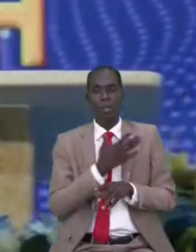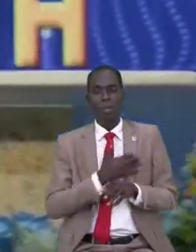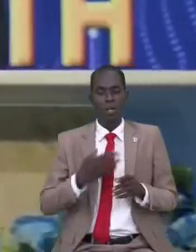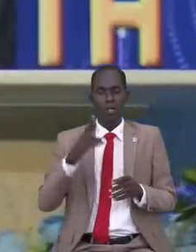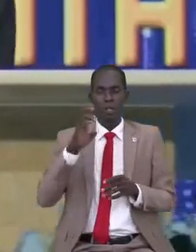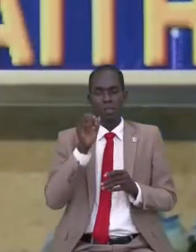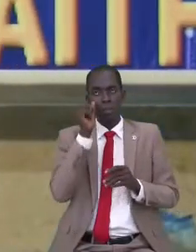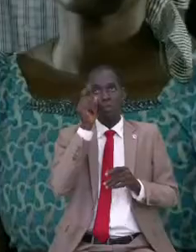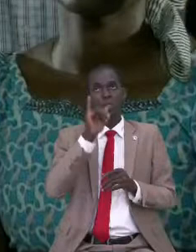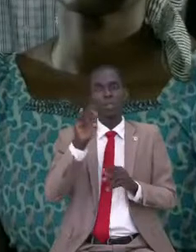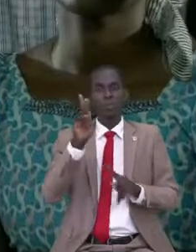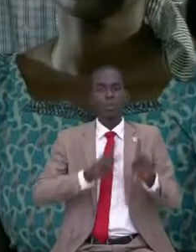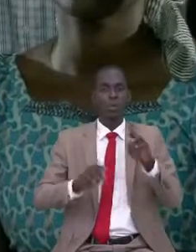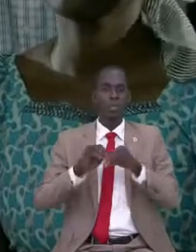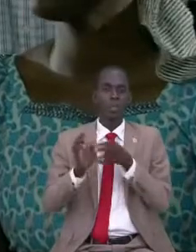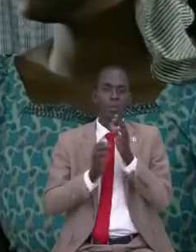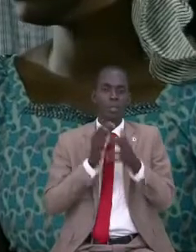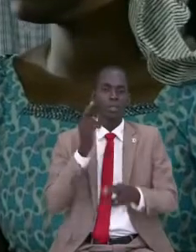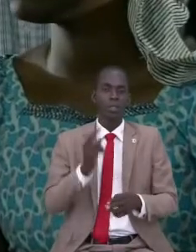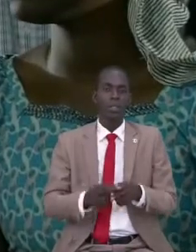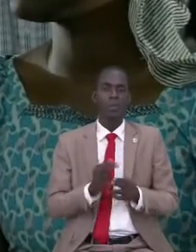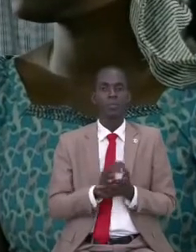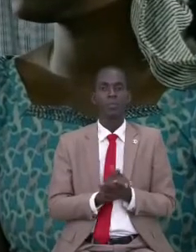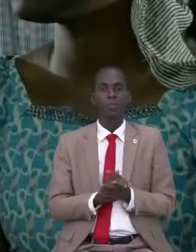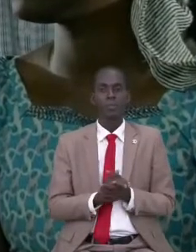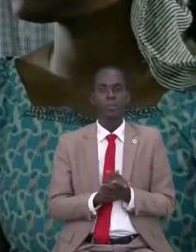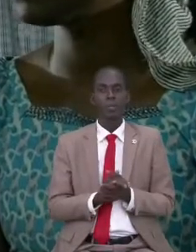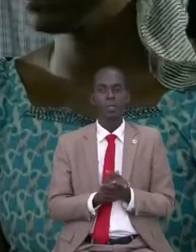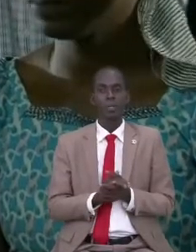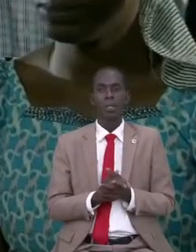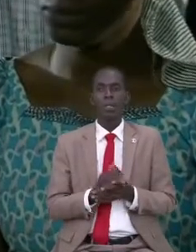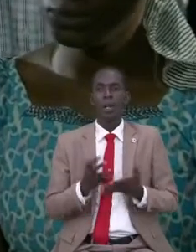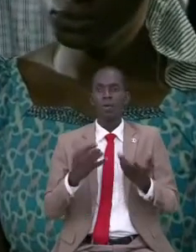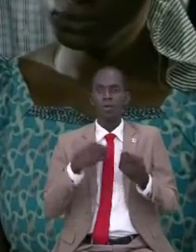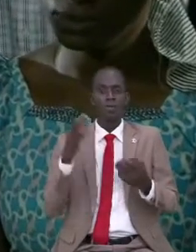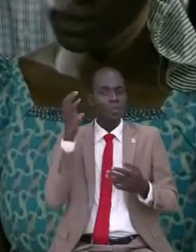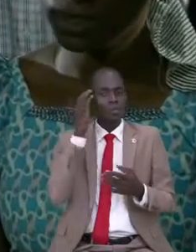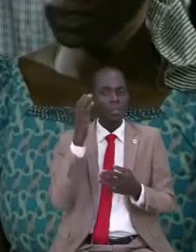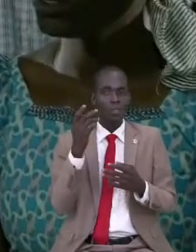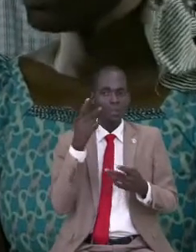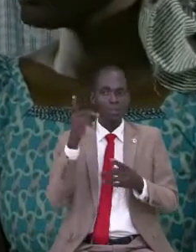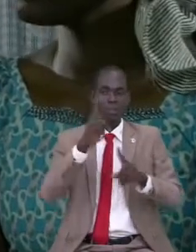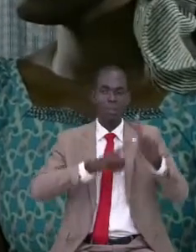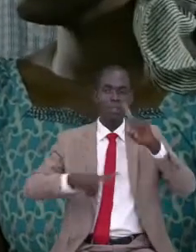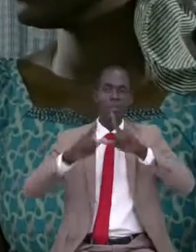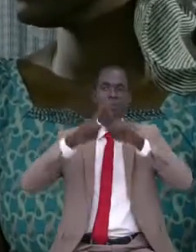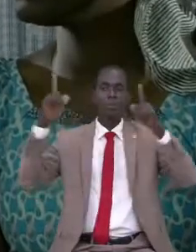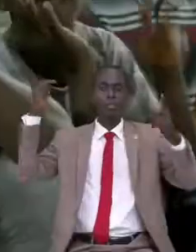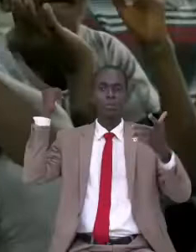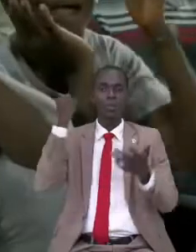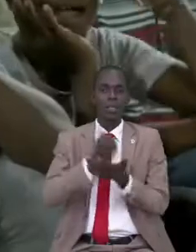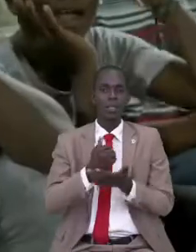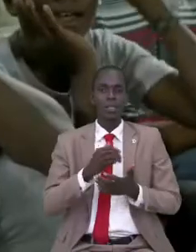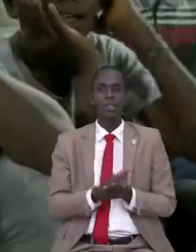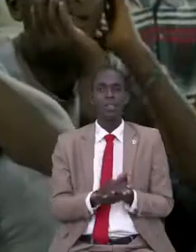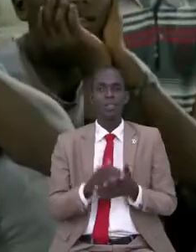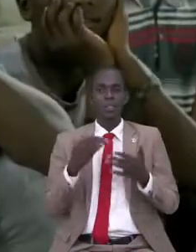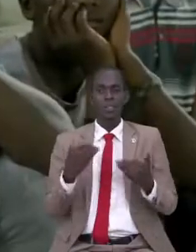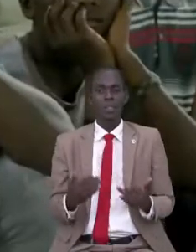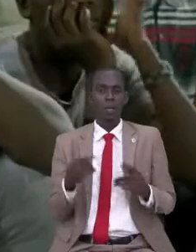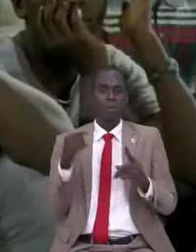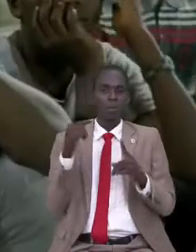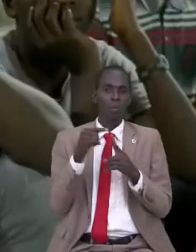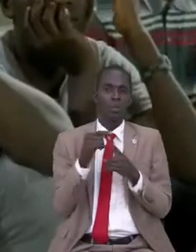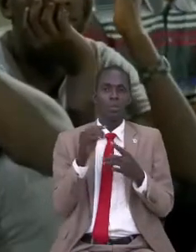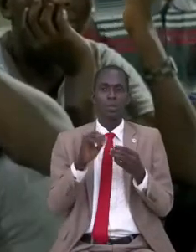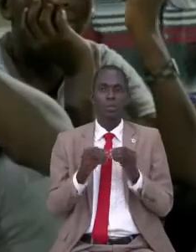people in Jesus' name. Let me have a good amen. Amen. We come to